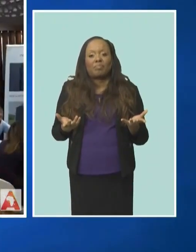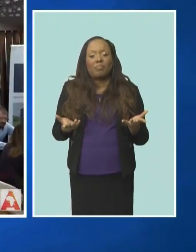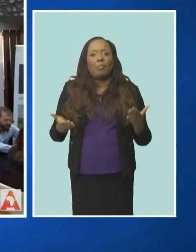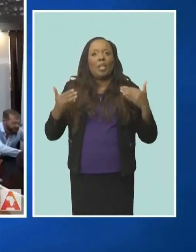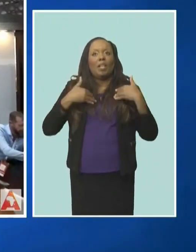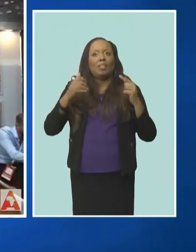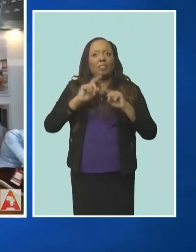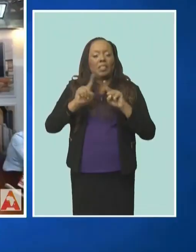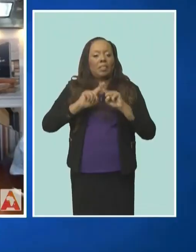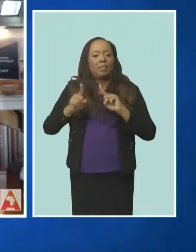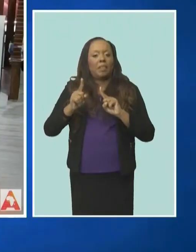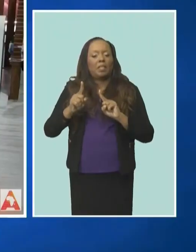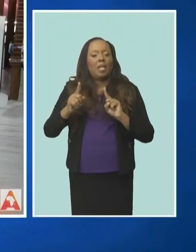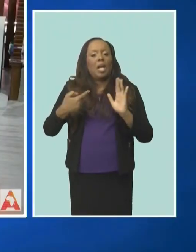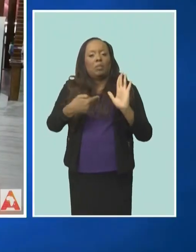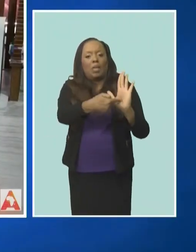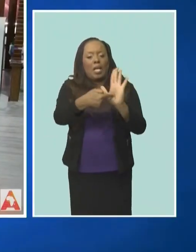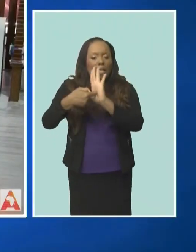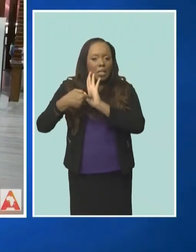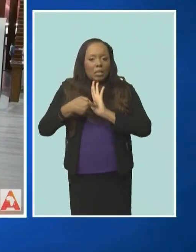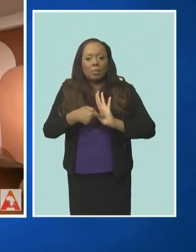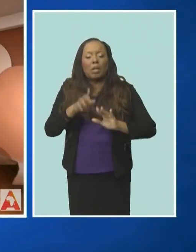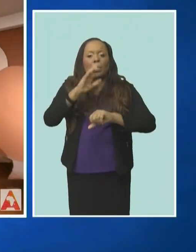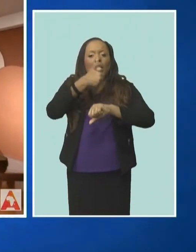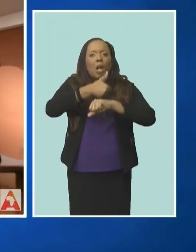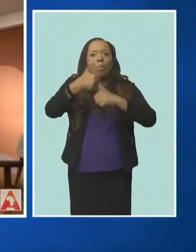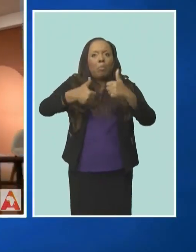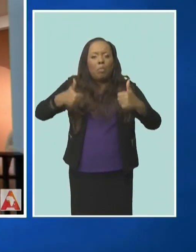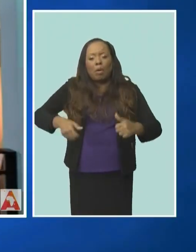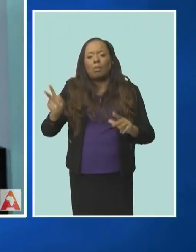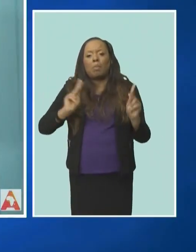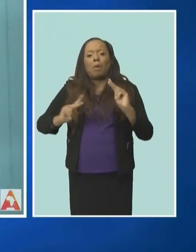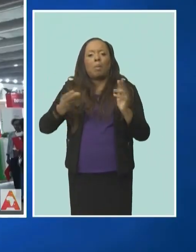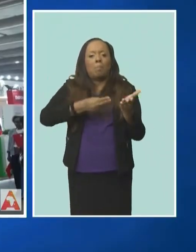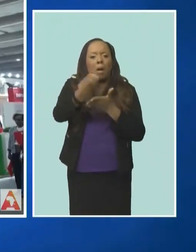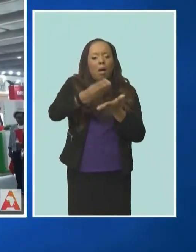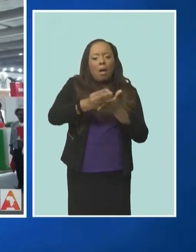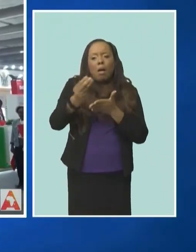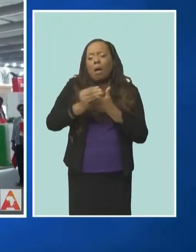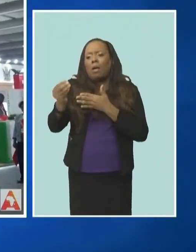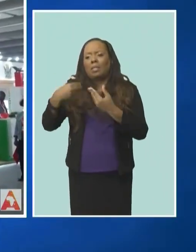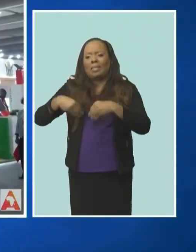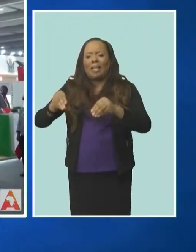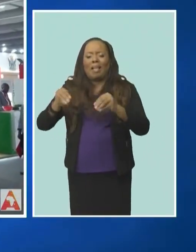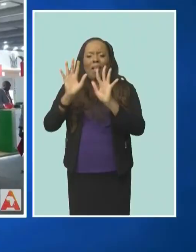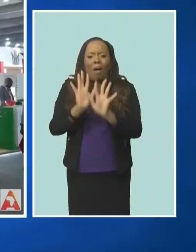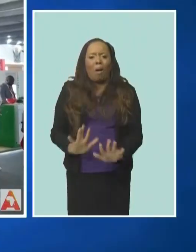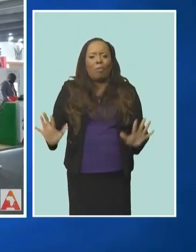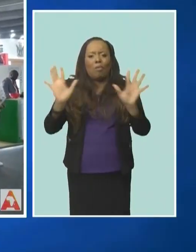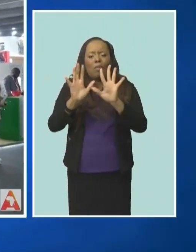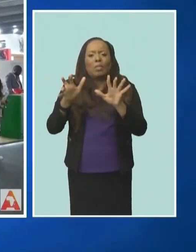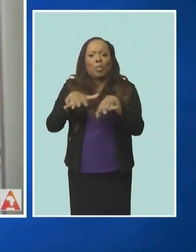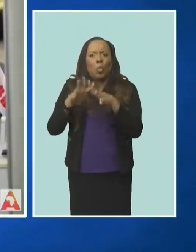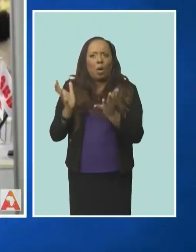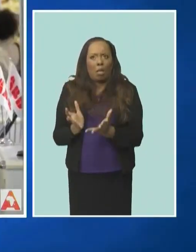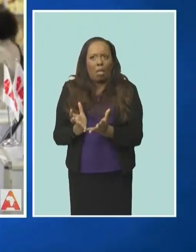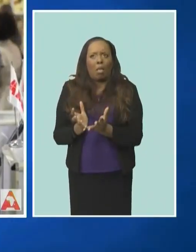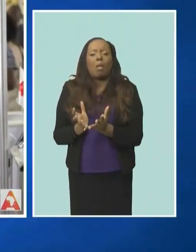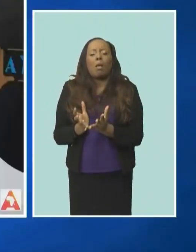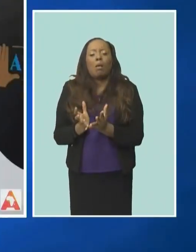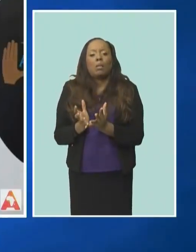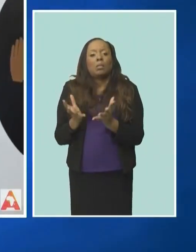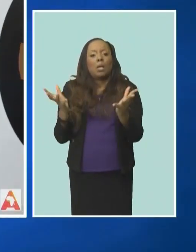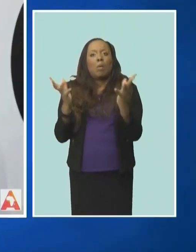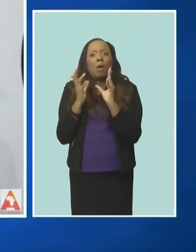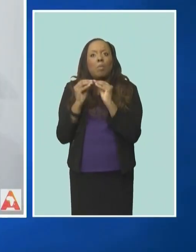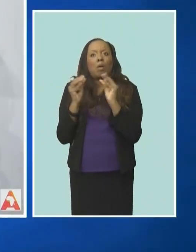Fair, which brings together buyers and sellers from all over the world in all sectors so that they can